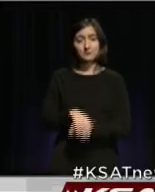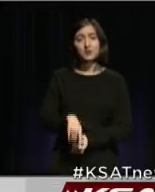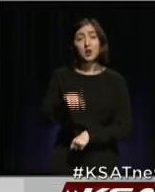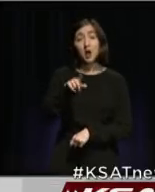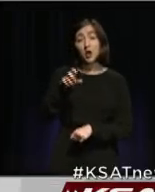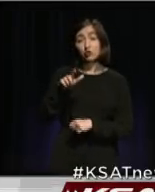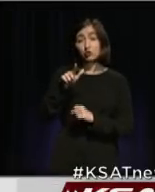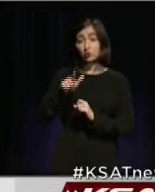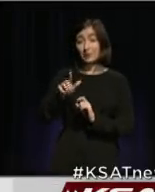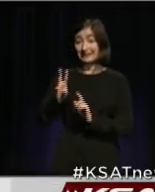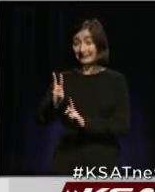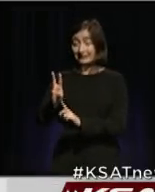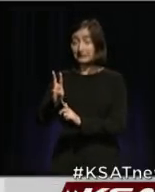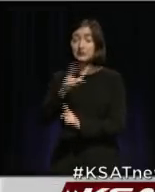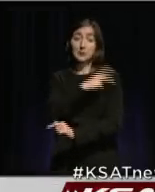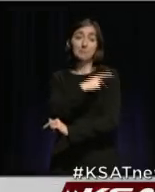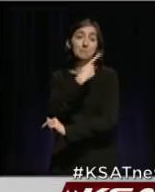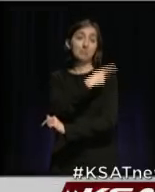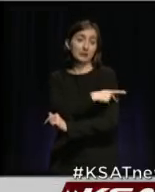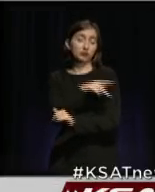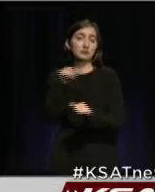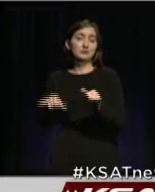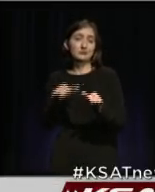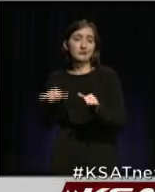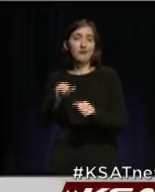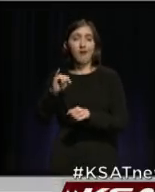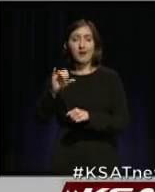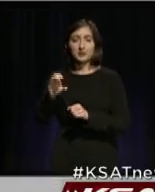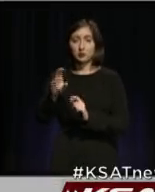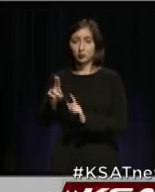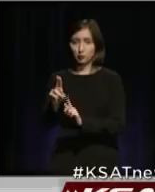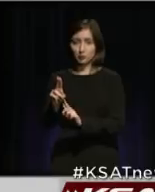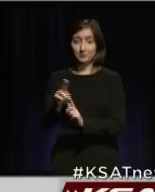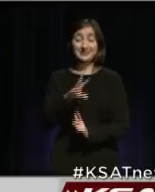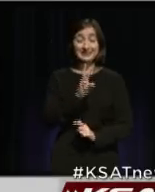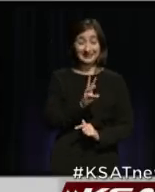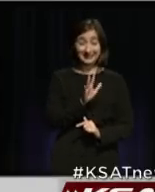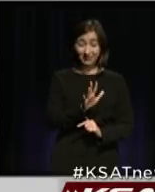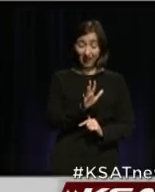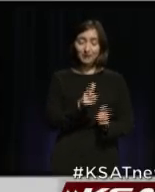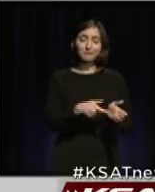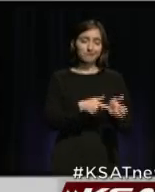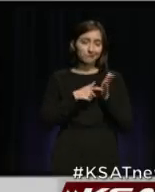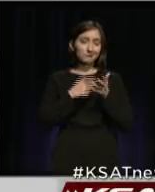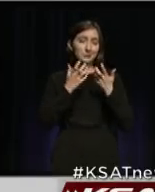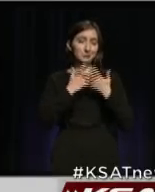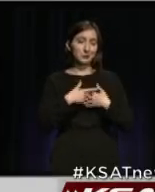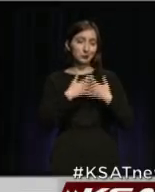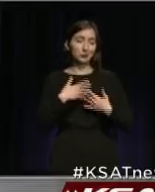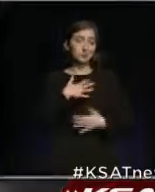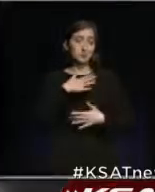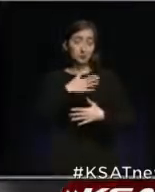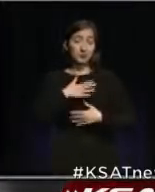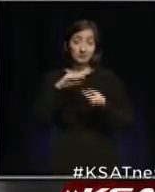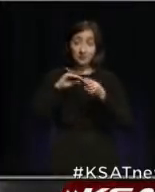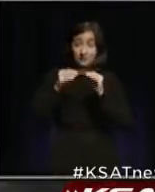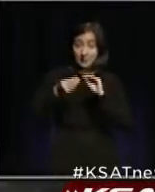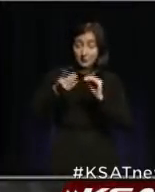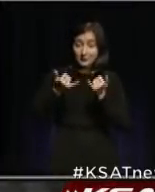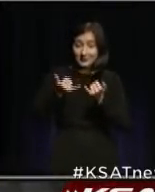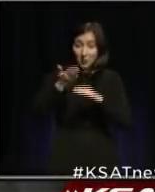126 patients in the ICU, and 65 are on ventilators, with numbers moving in the right direction again as we continue to remind